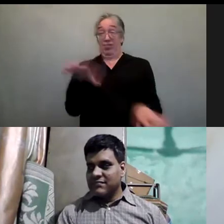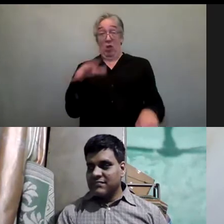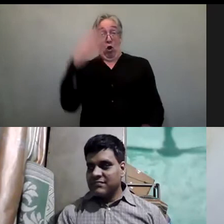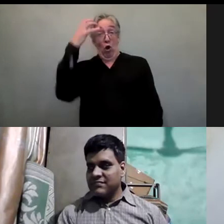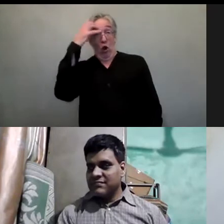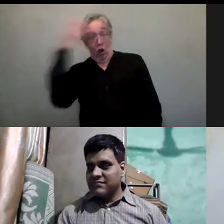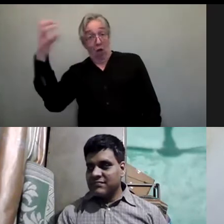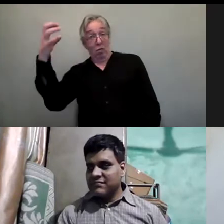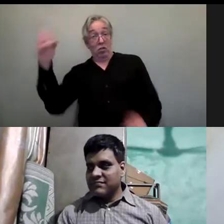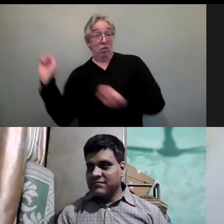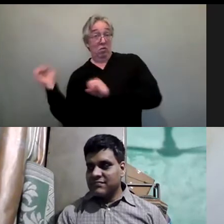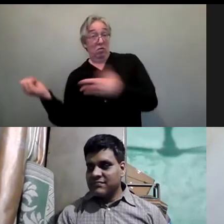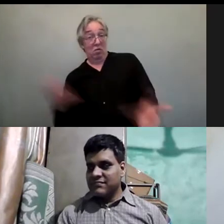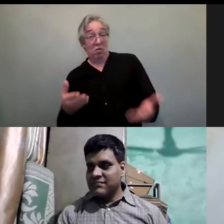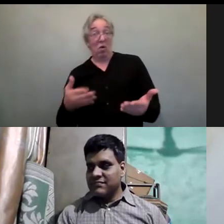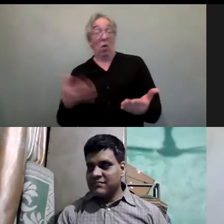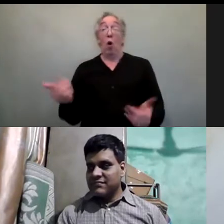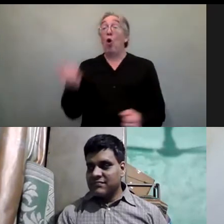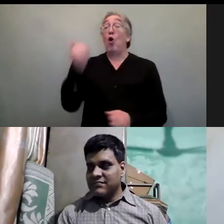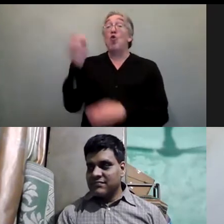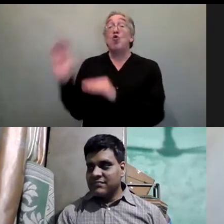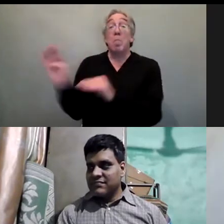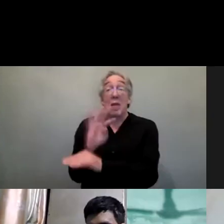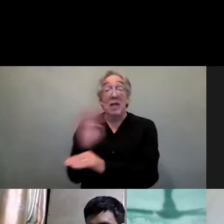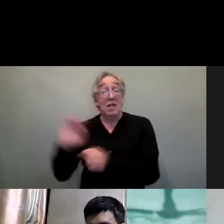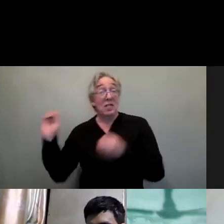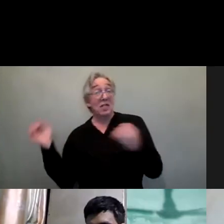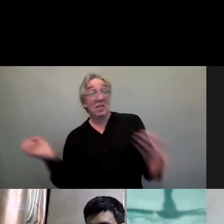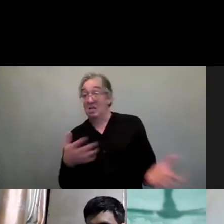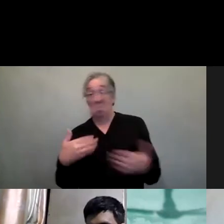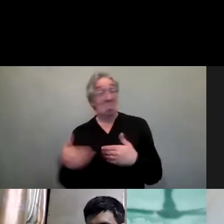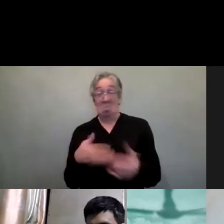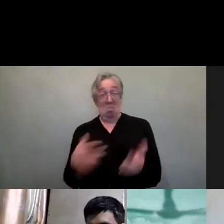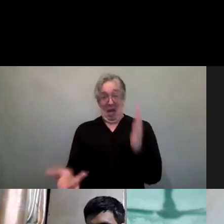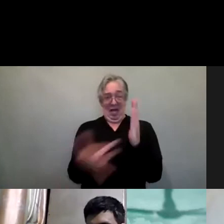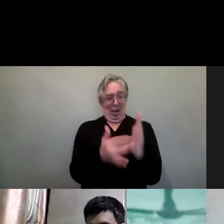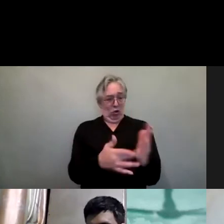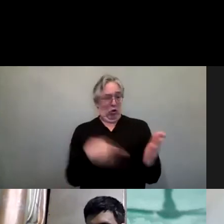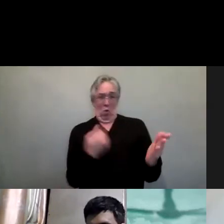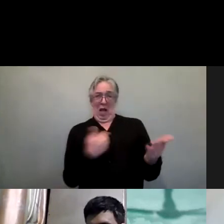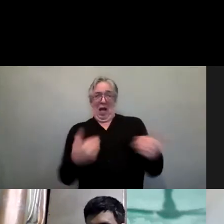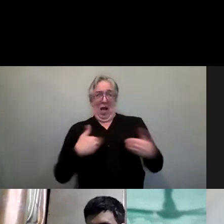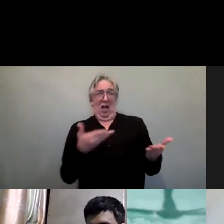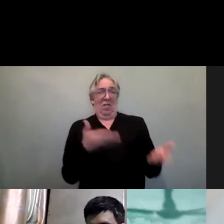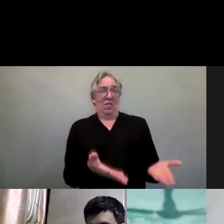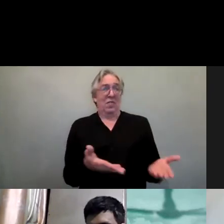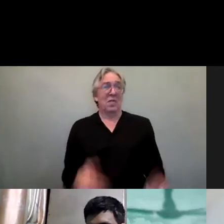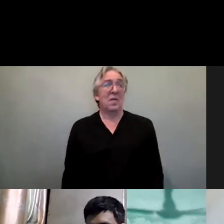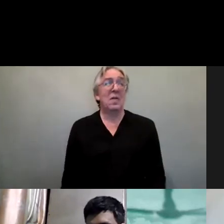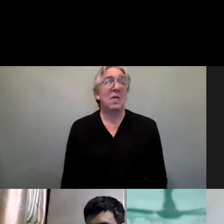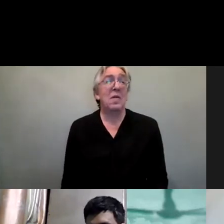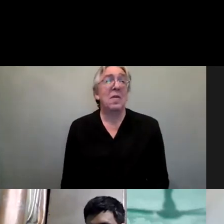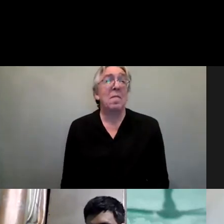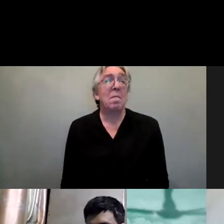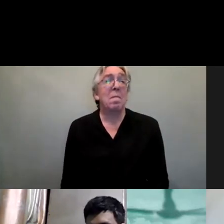are different countries which have specific programs to distribute equipment and services for deafblind persons. There are